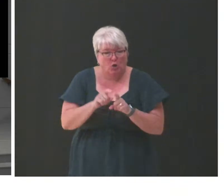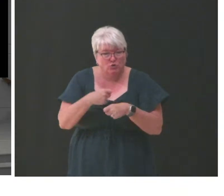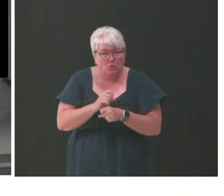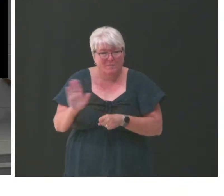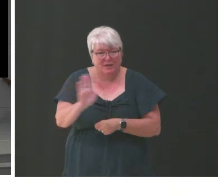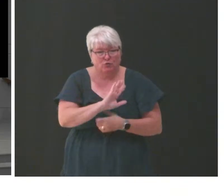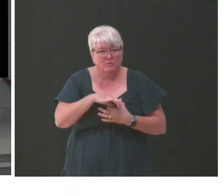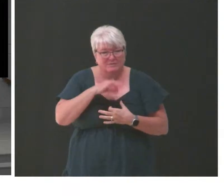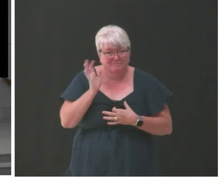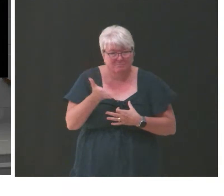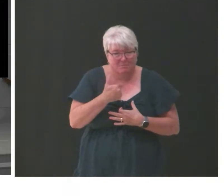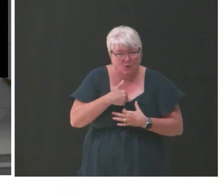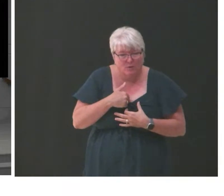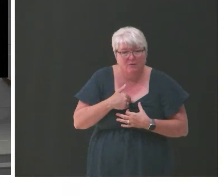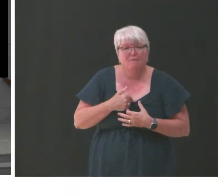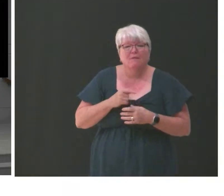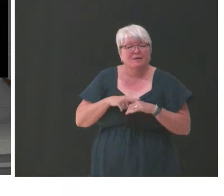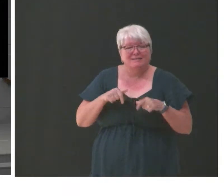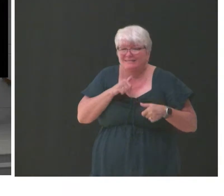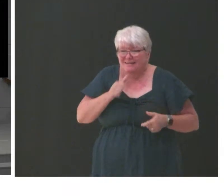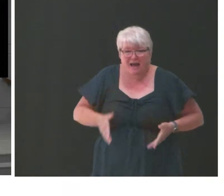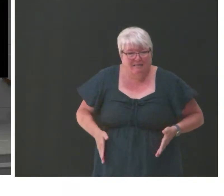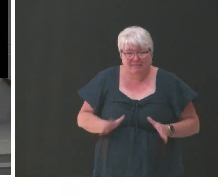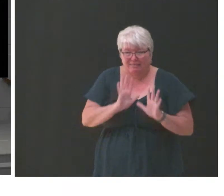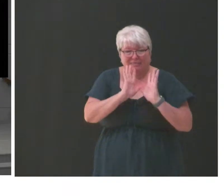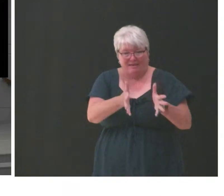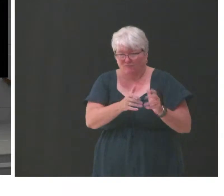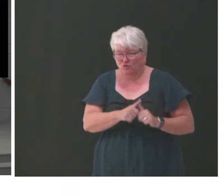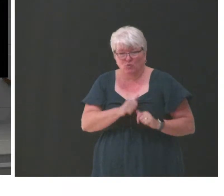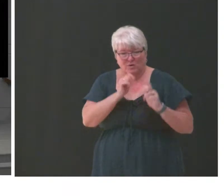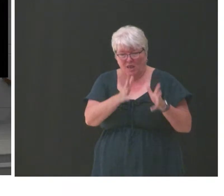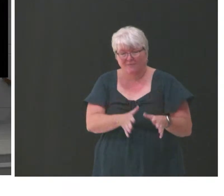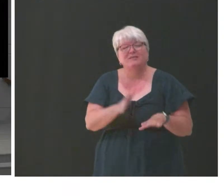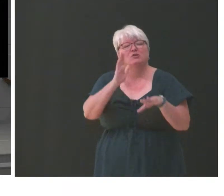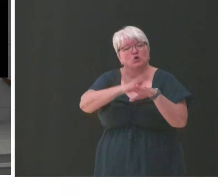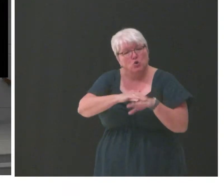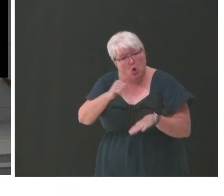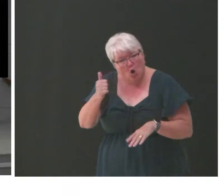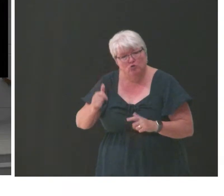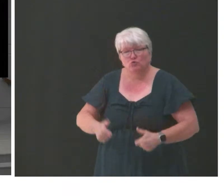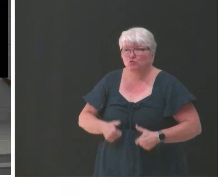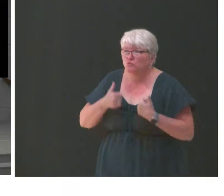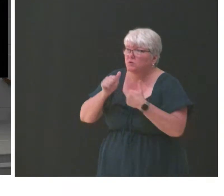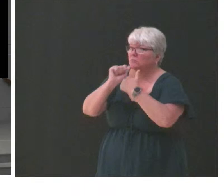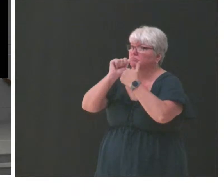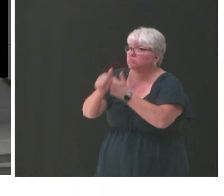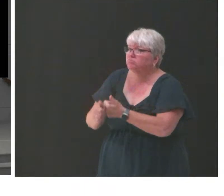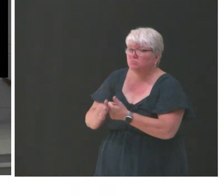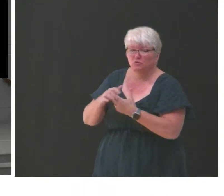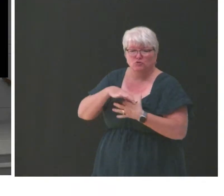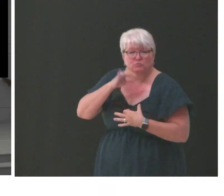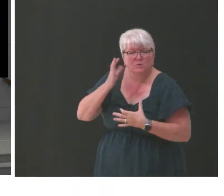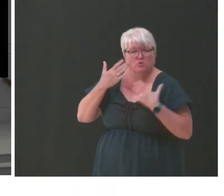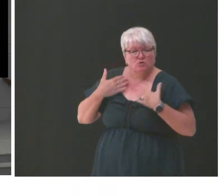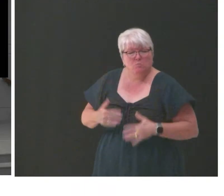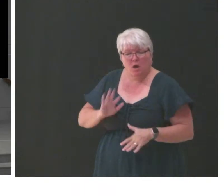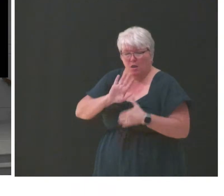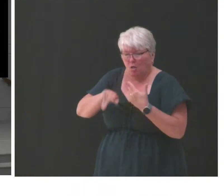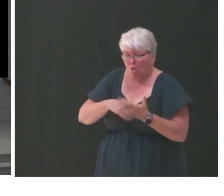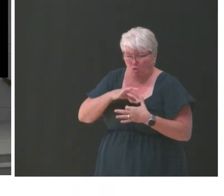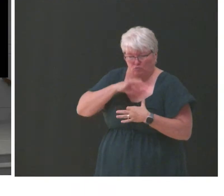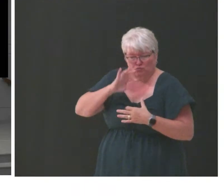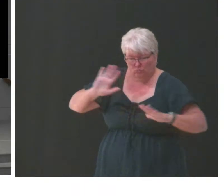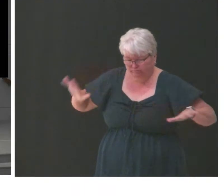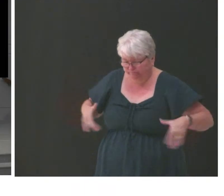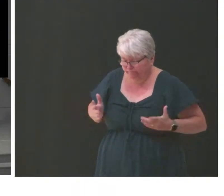well. And God has not left you, God has not forsaken you, and God has called you to live your life, your spirit and your body and your soul,